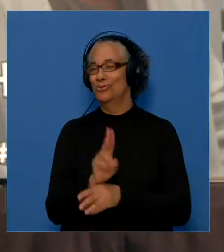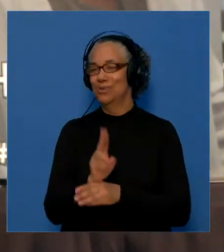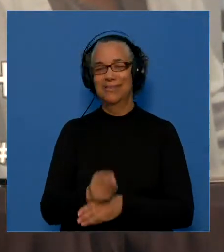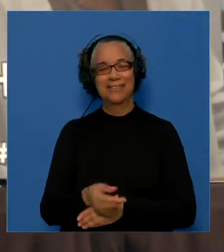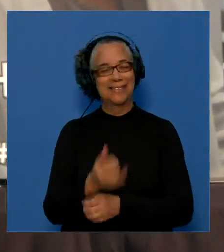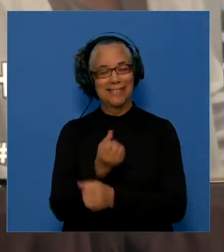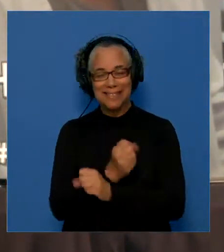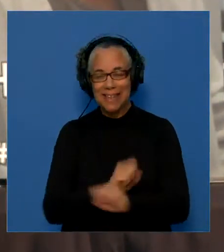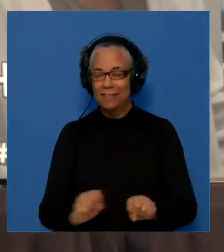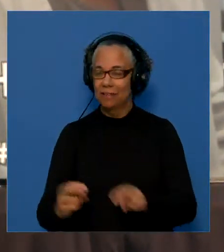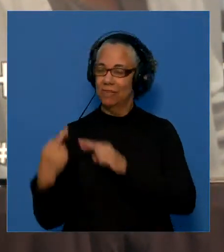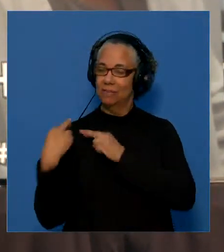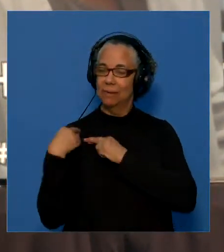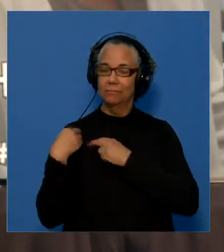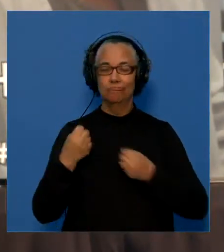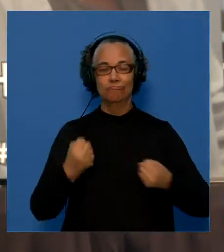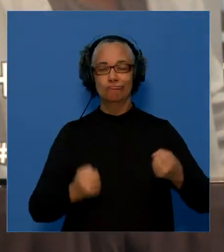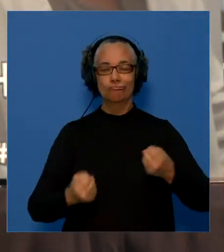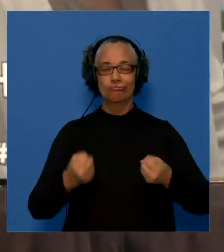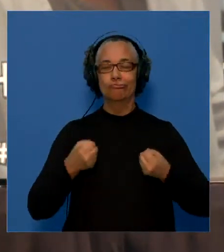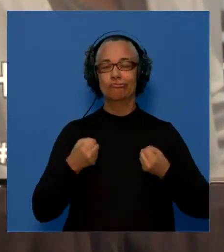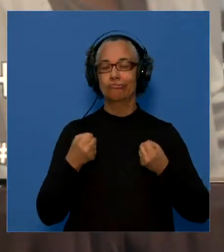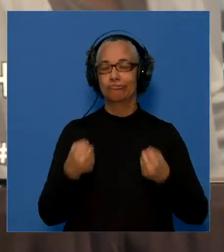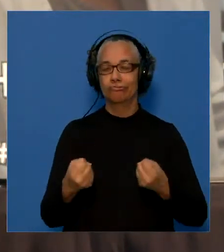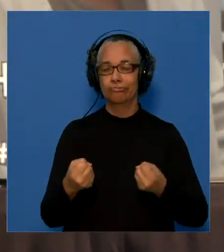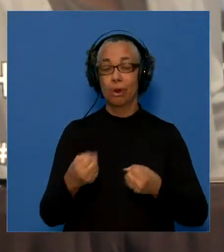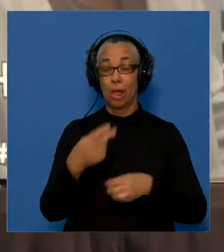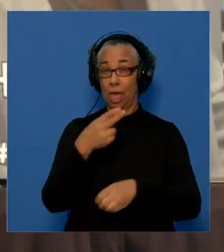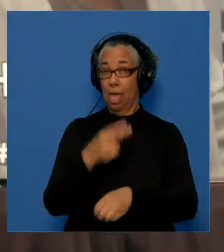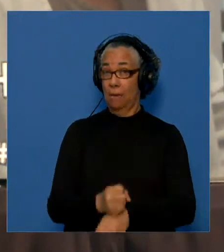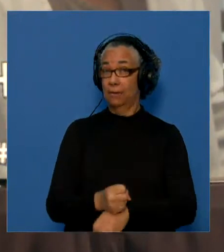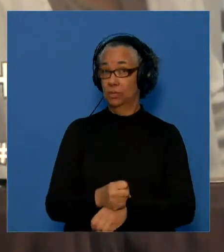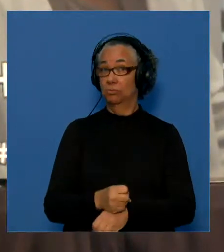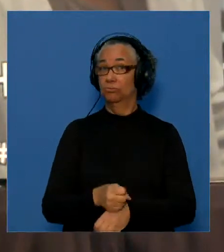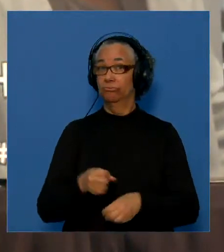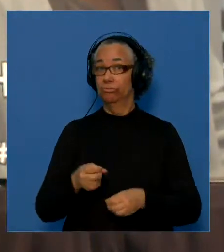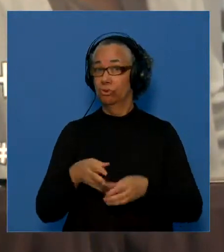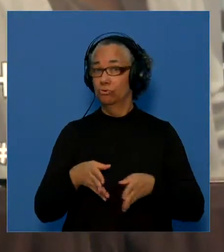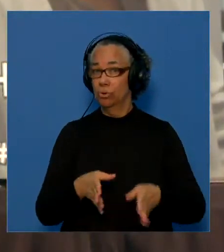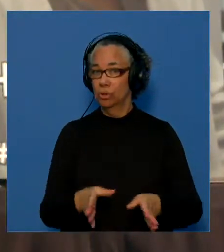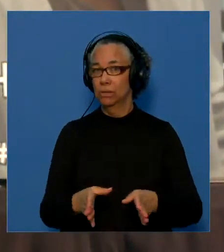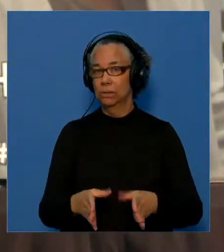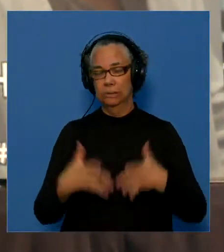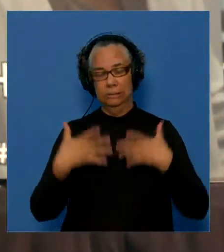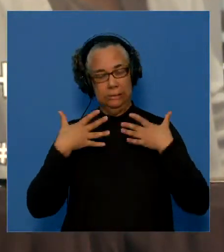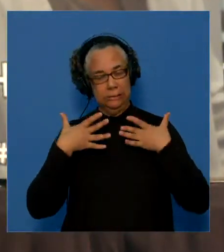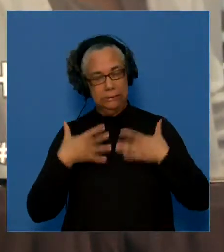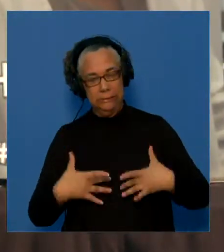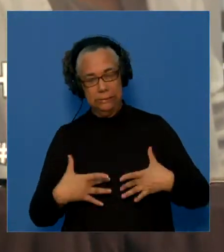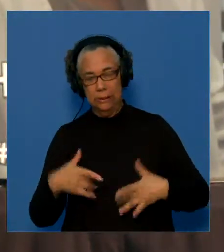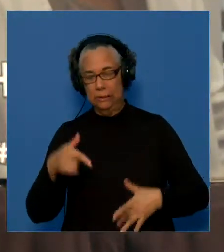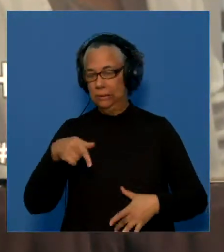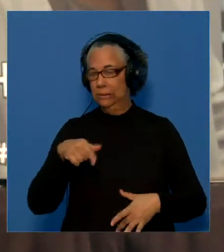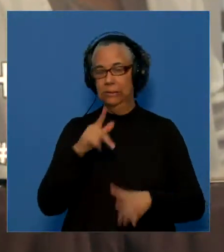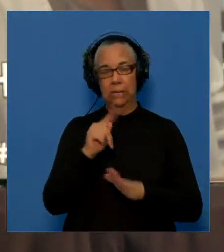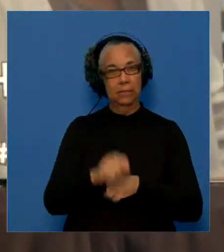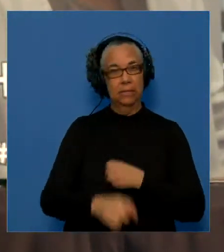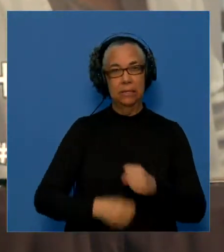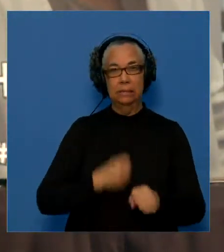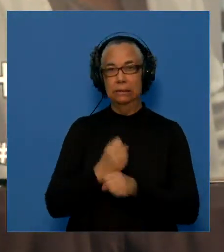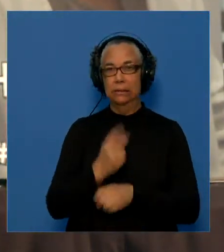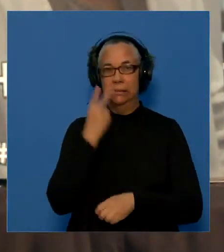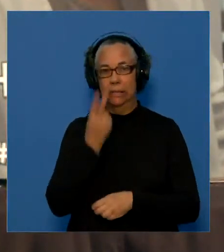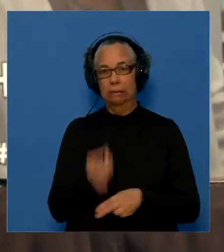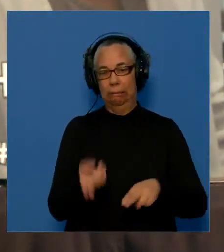driving habits on our roads. Sadly, this time of the year, when we tend to see increases in